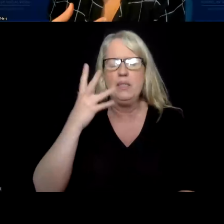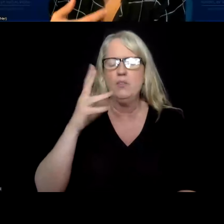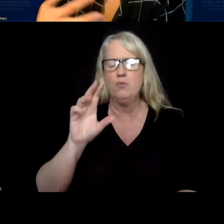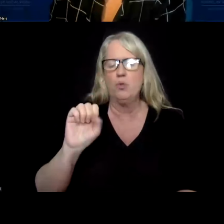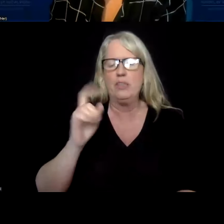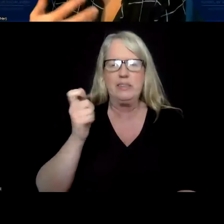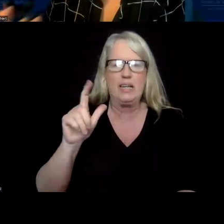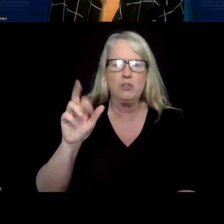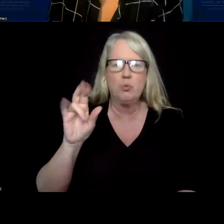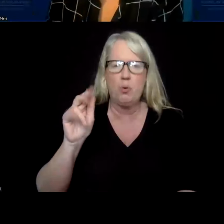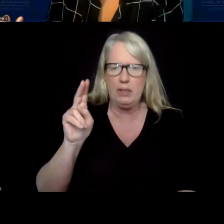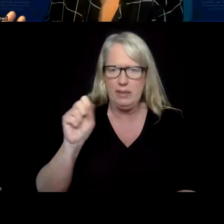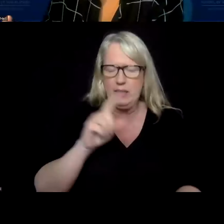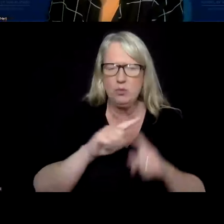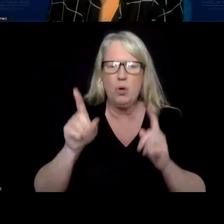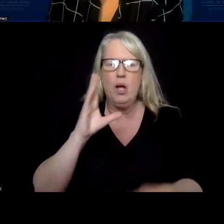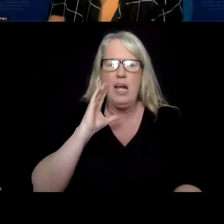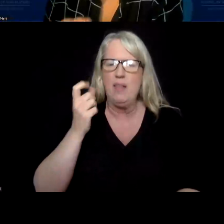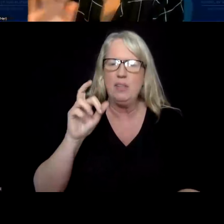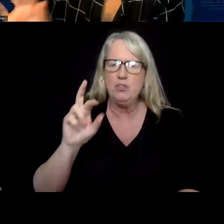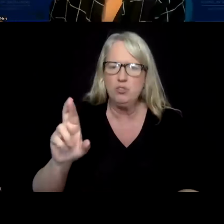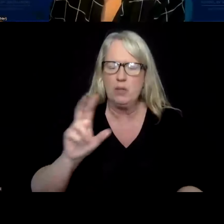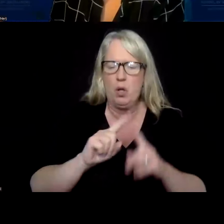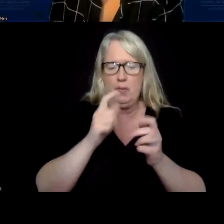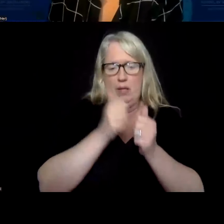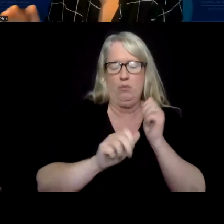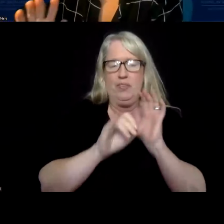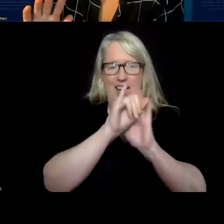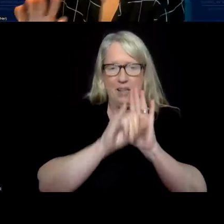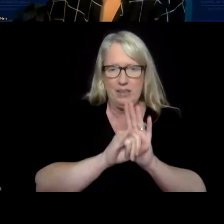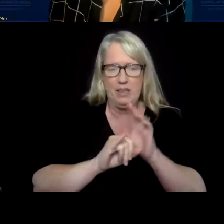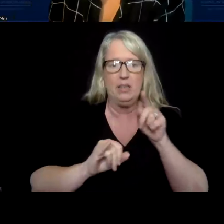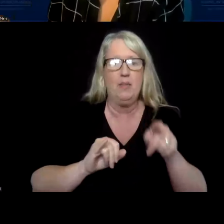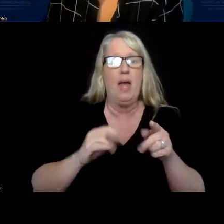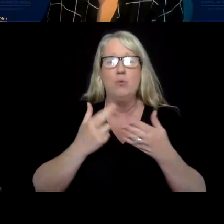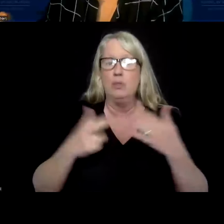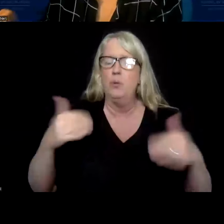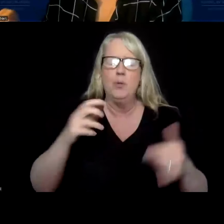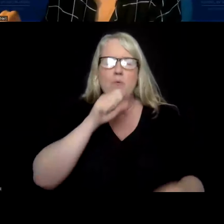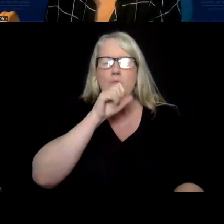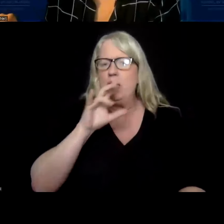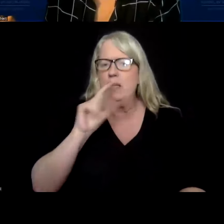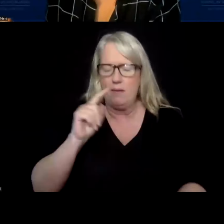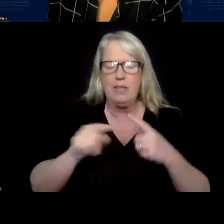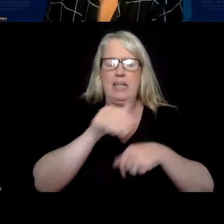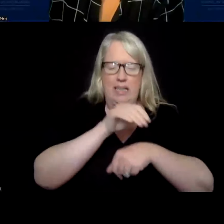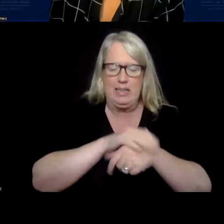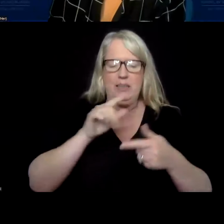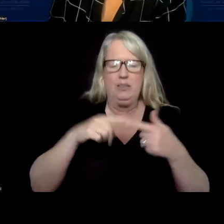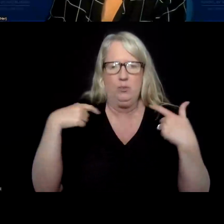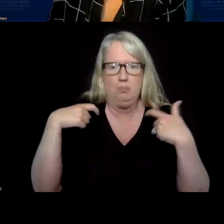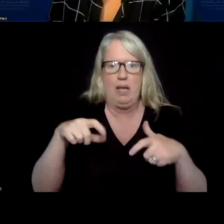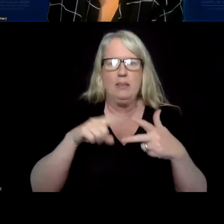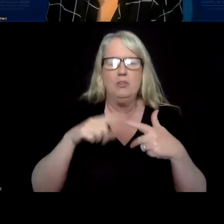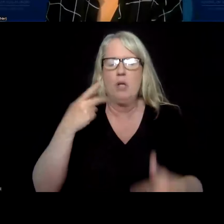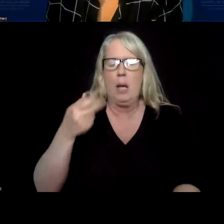is and really explains different components of people's identities. This is a tremendous resource. We love it. It's in English, Spanish, and Portuguese. We also